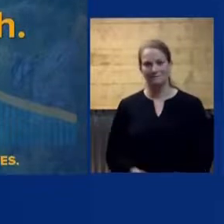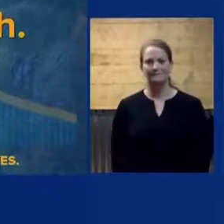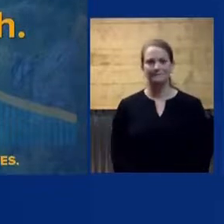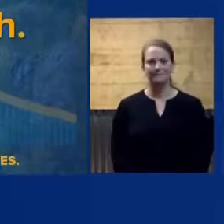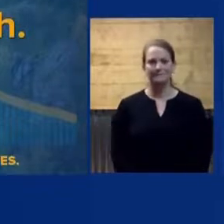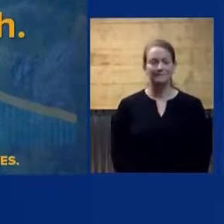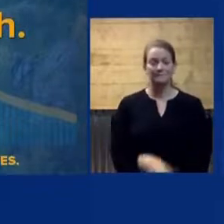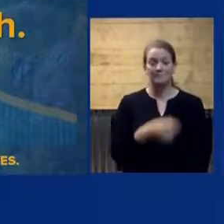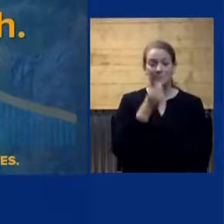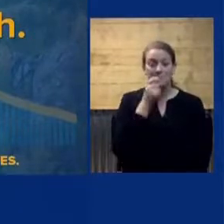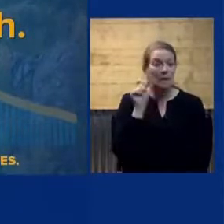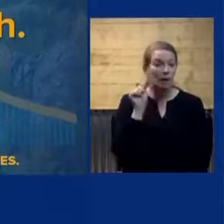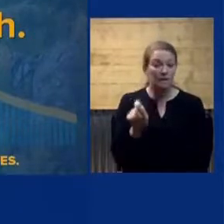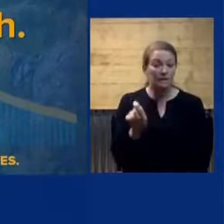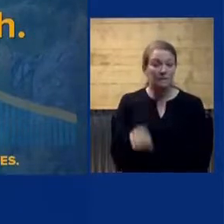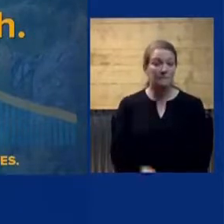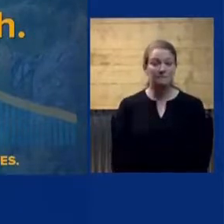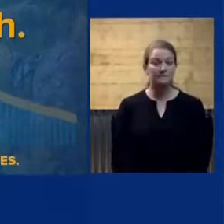Period.